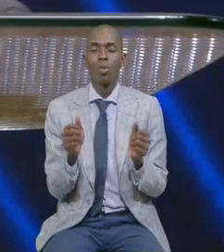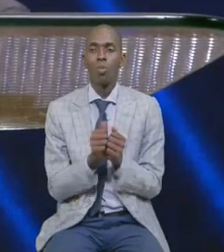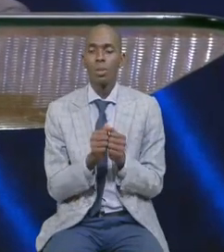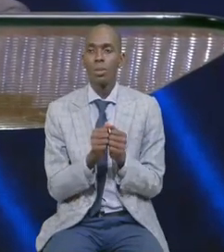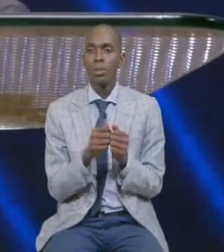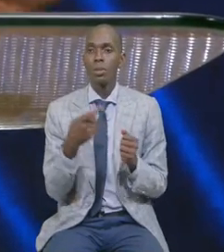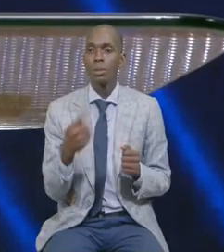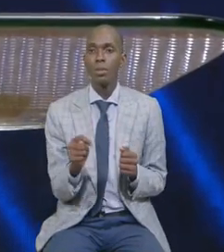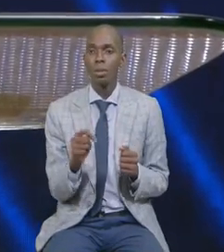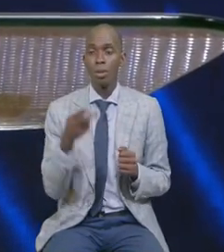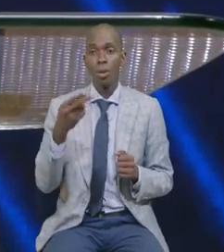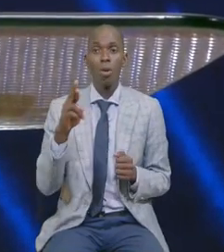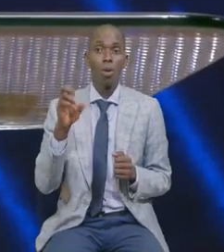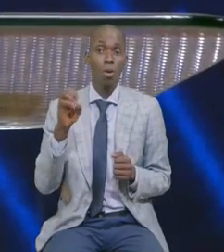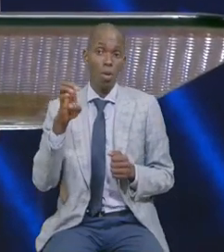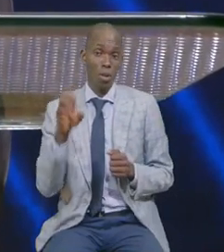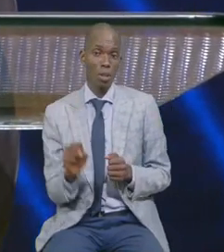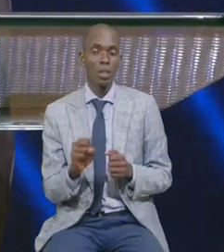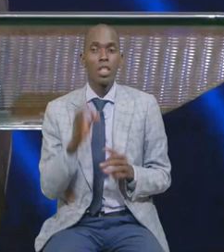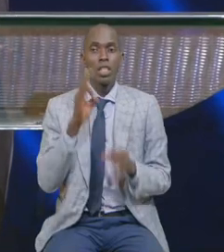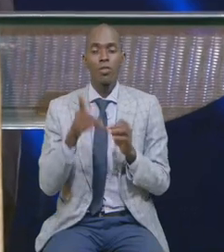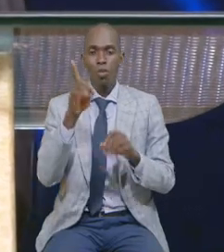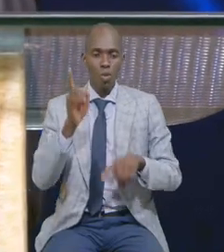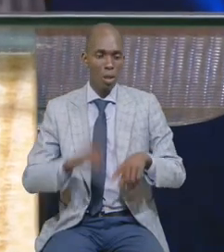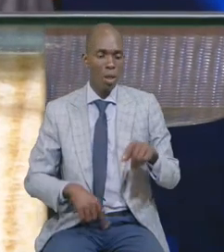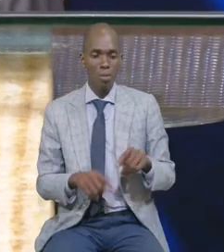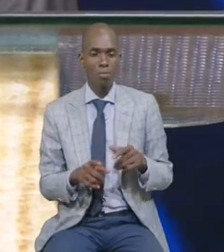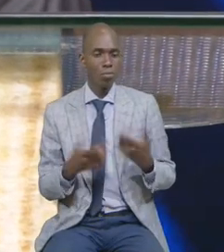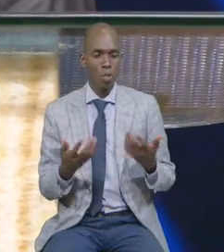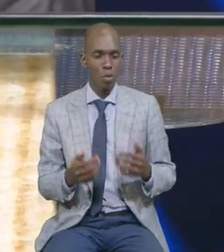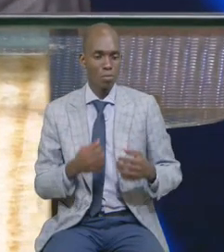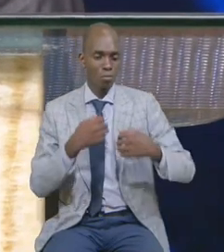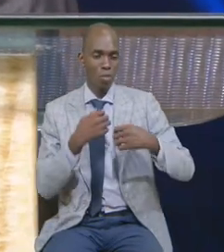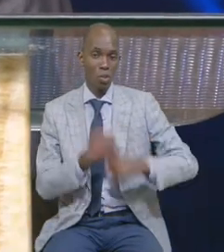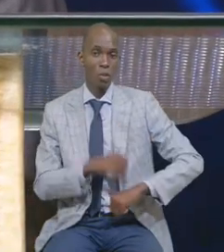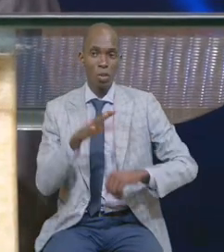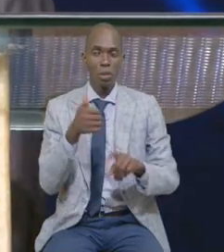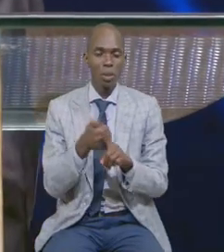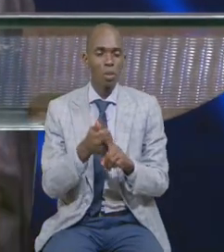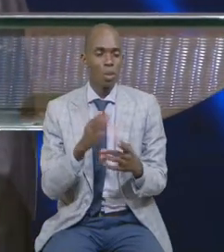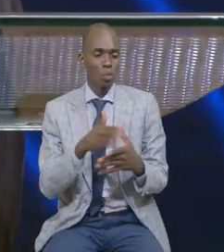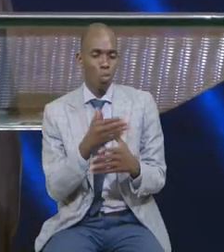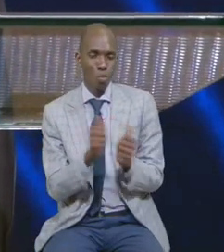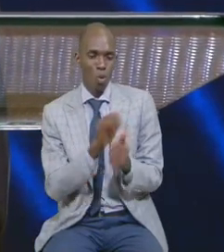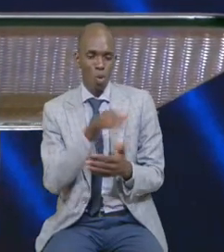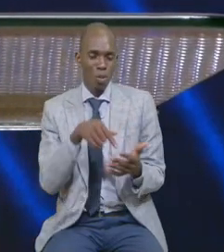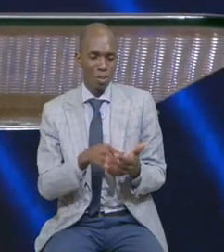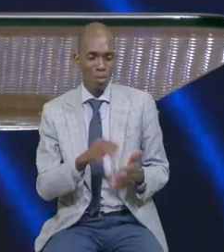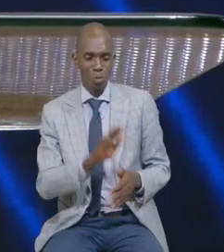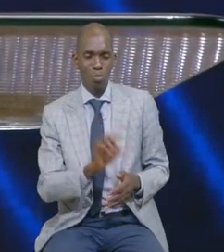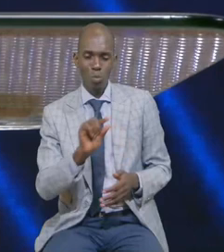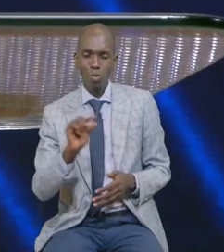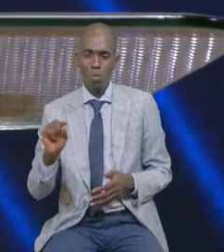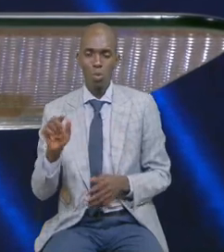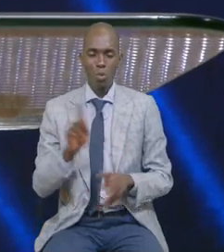It's saying, if you cannot contend with all those small people, when Nebuchadnezzar comes, when a tyrant comes, and